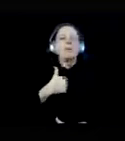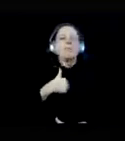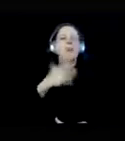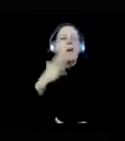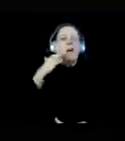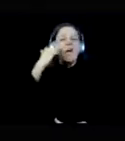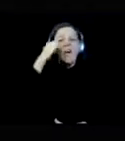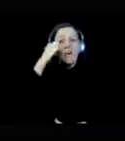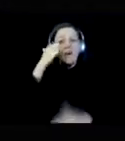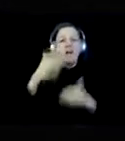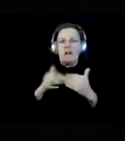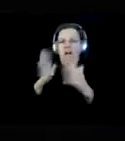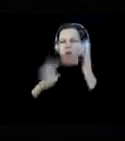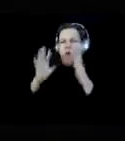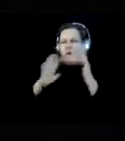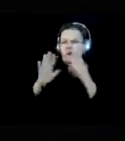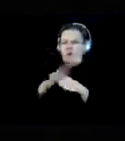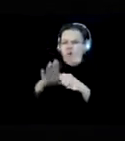almost embarrassing enough to blush.